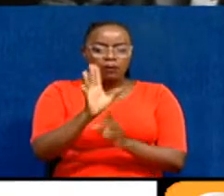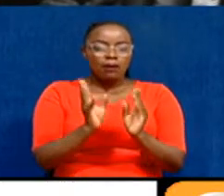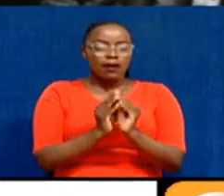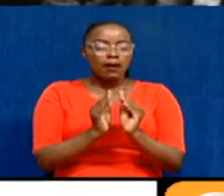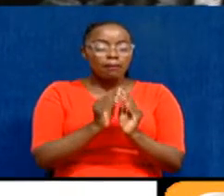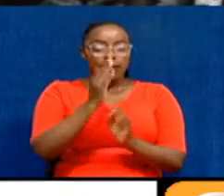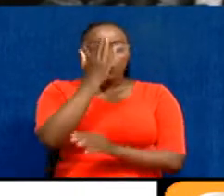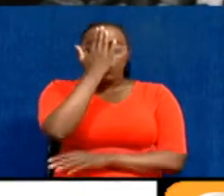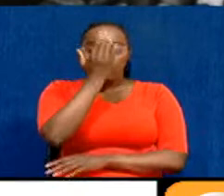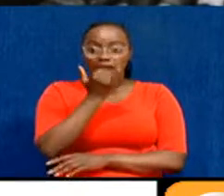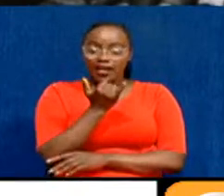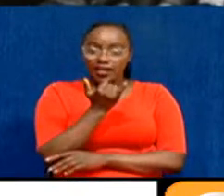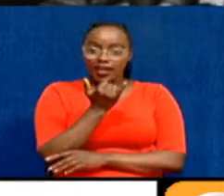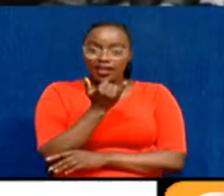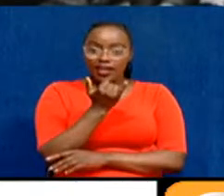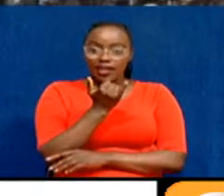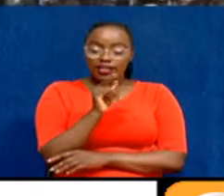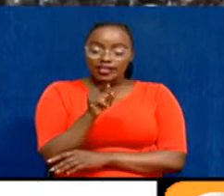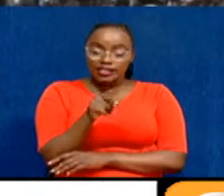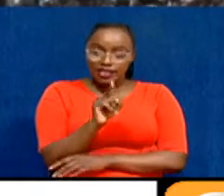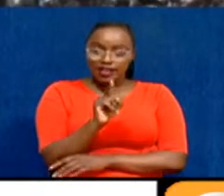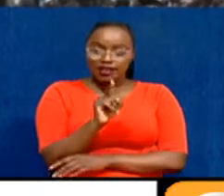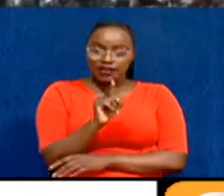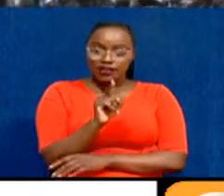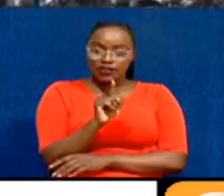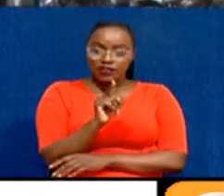functions, because his